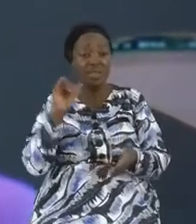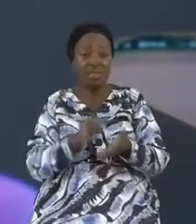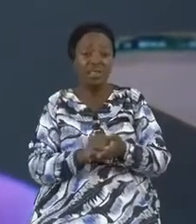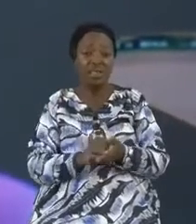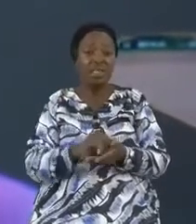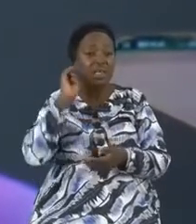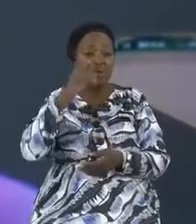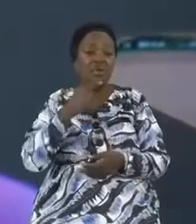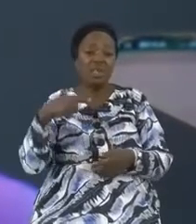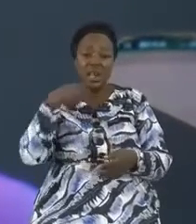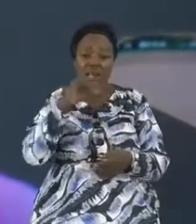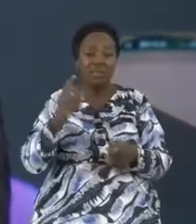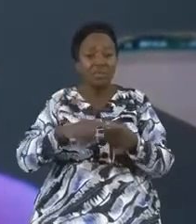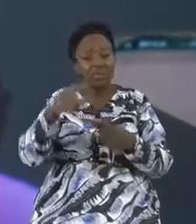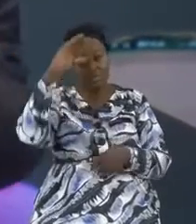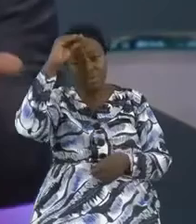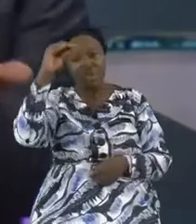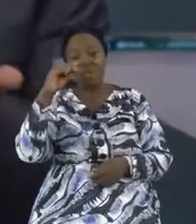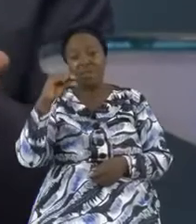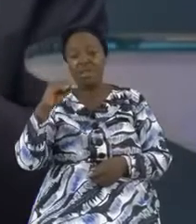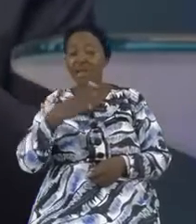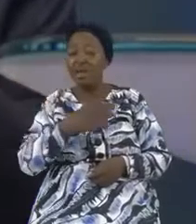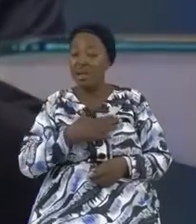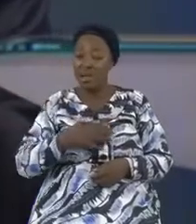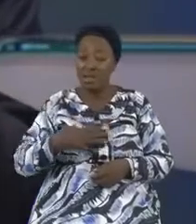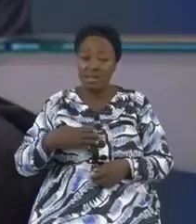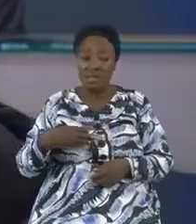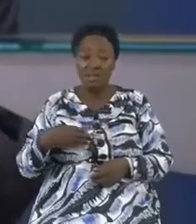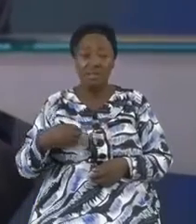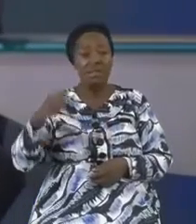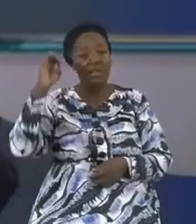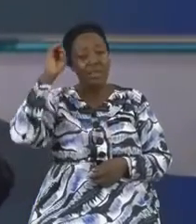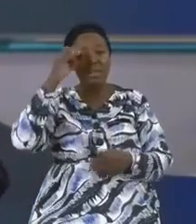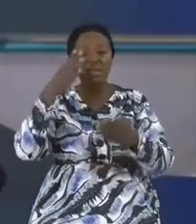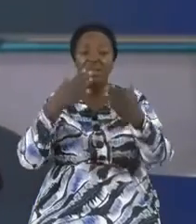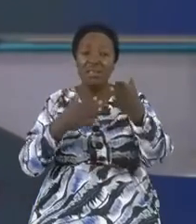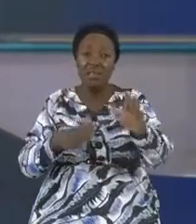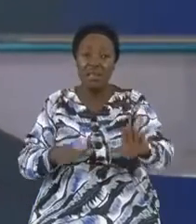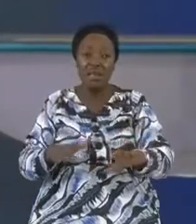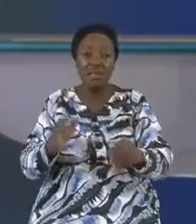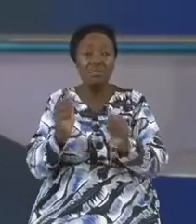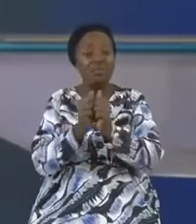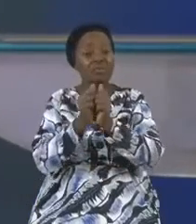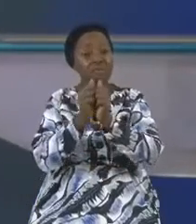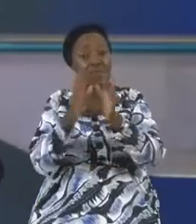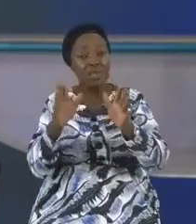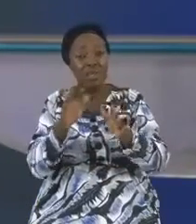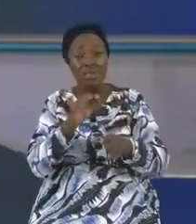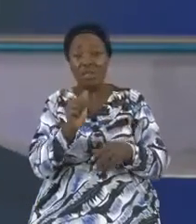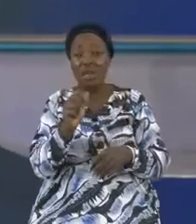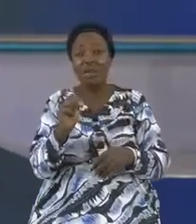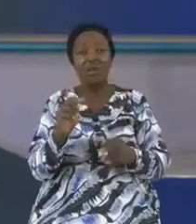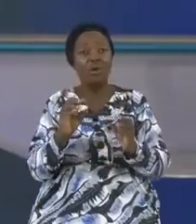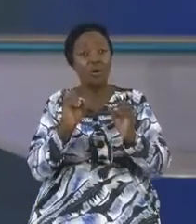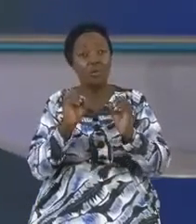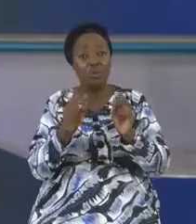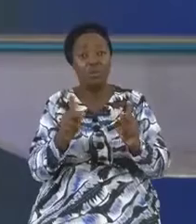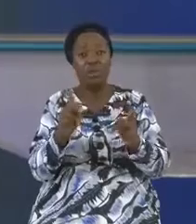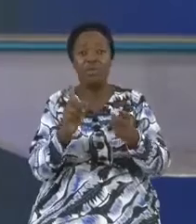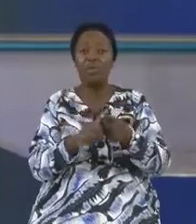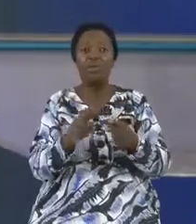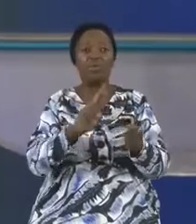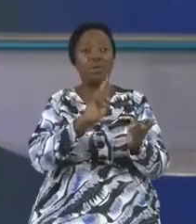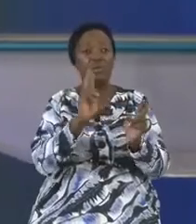it was lying unto man. And he died without a chance to